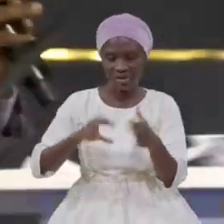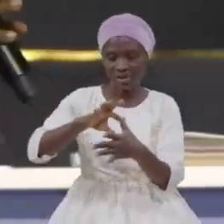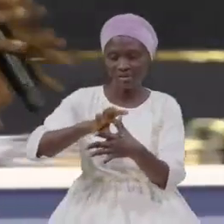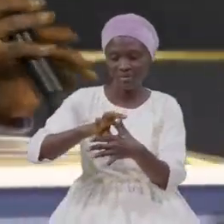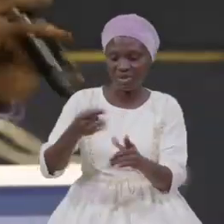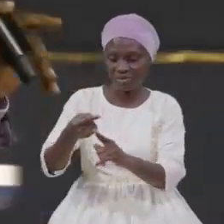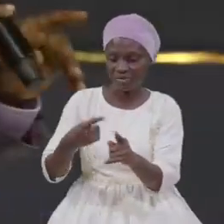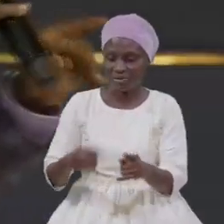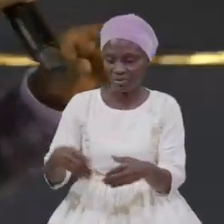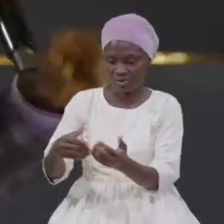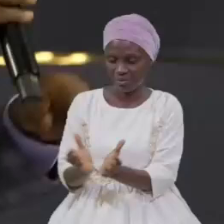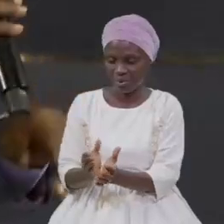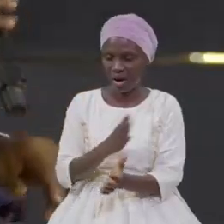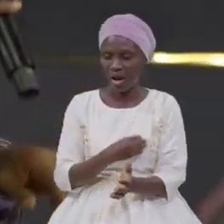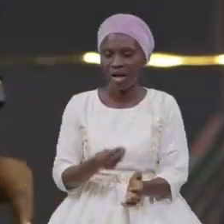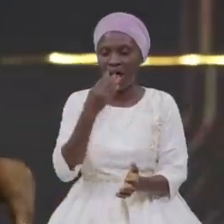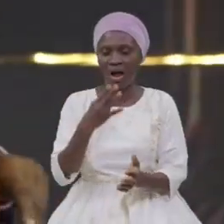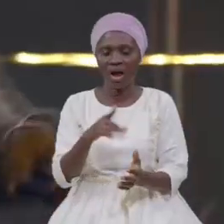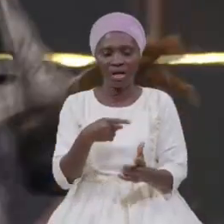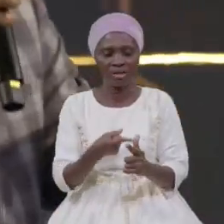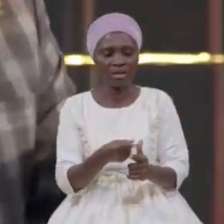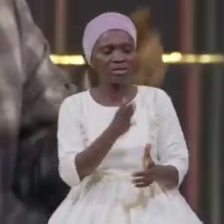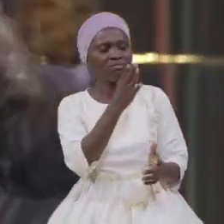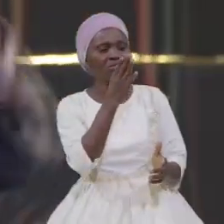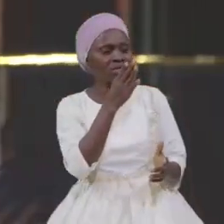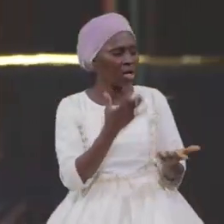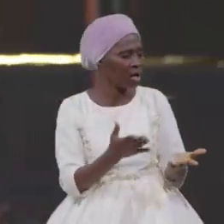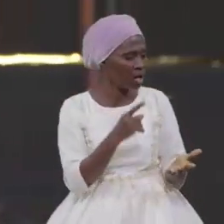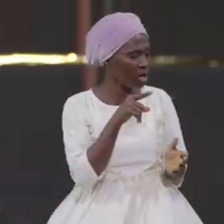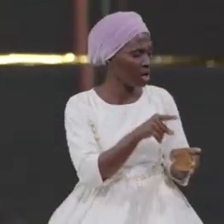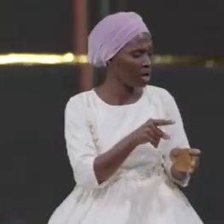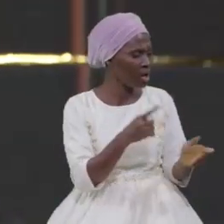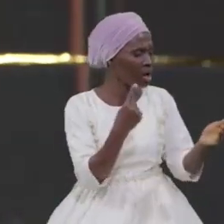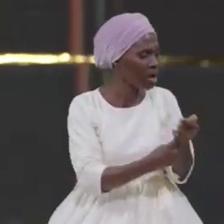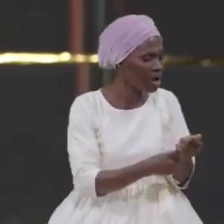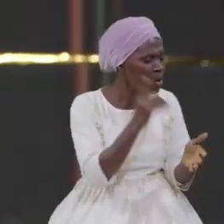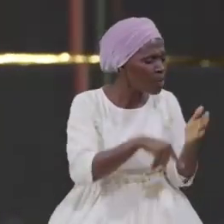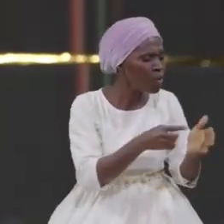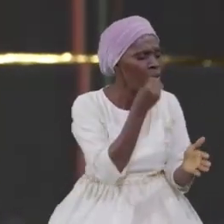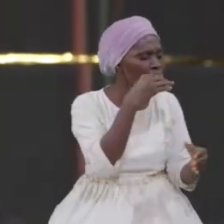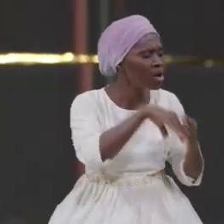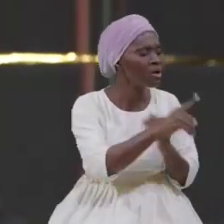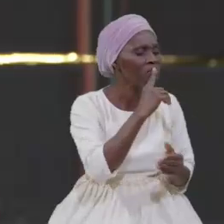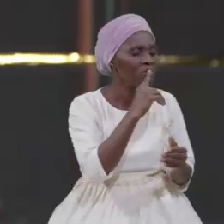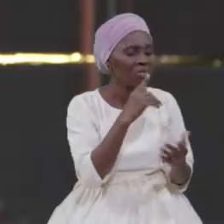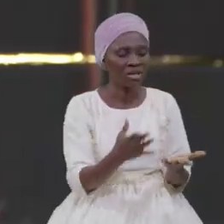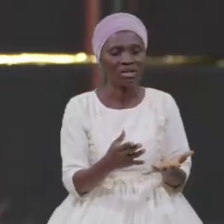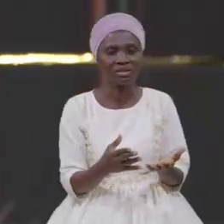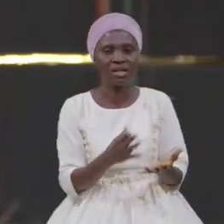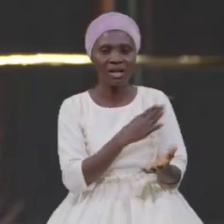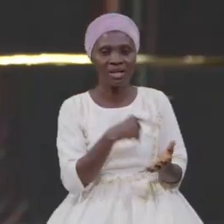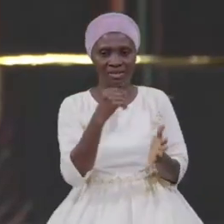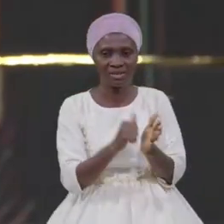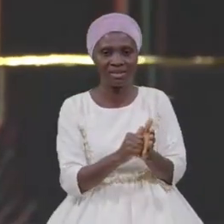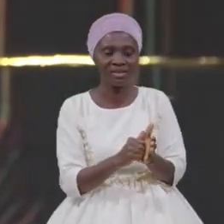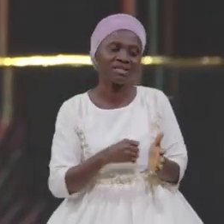comes in. What's that in your mouth? I'm sorry. And keeps on chewing. I said, what's that in your mouth? I'm